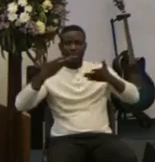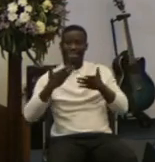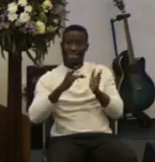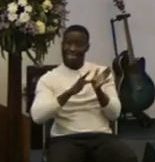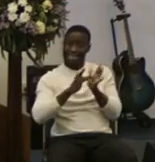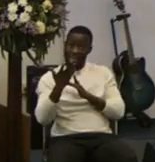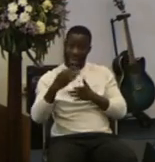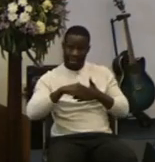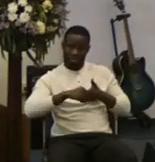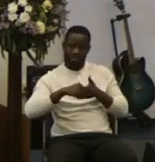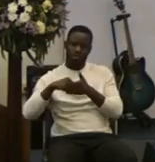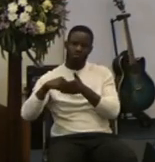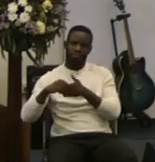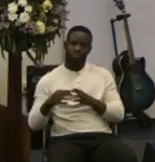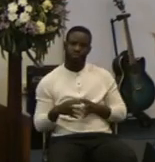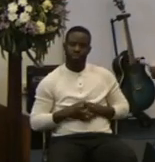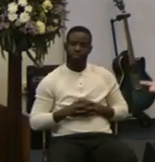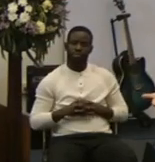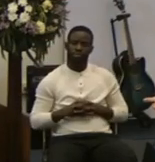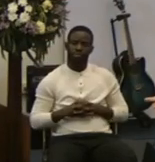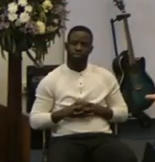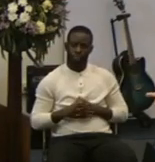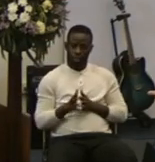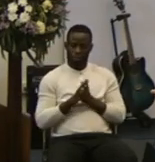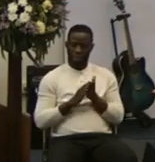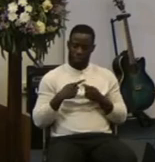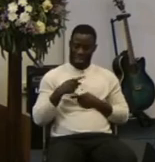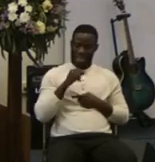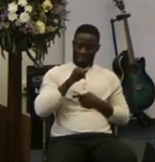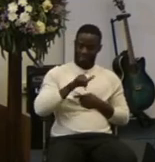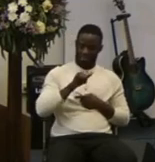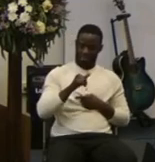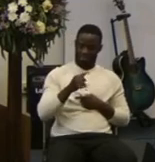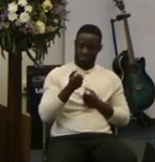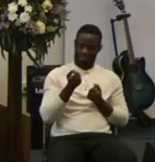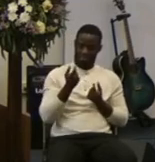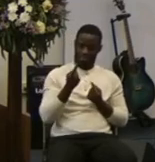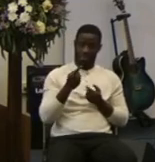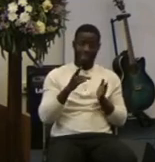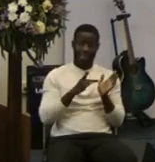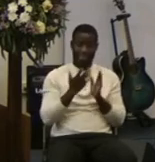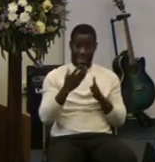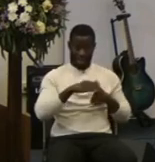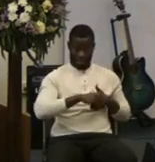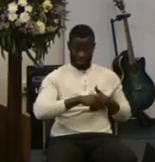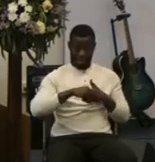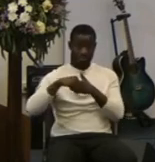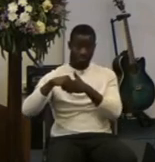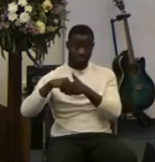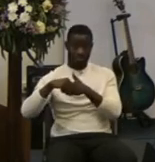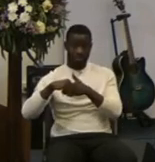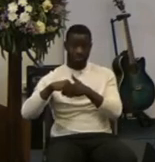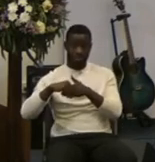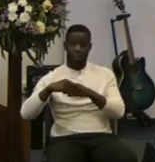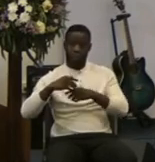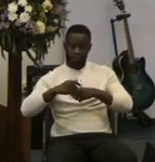the hand. And the inference in that is that by taking her, he